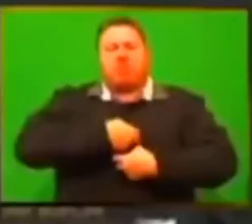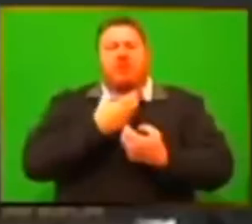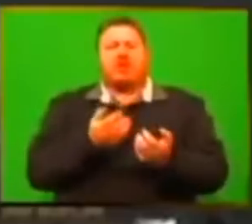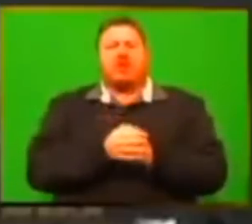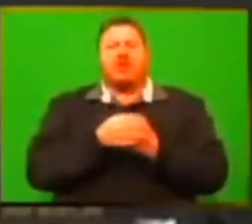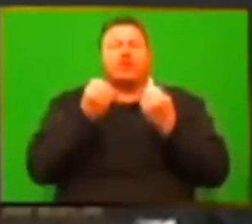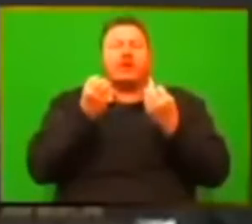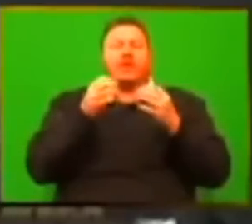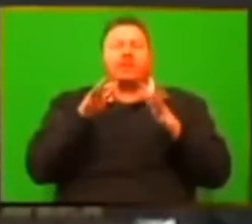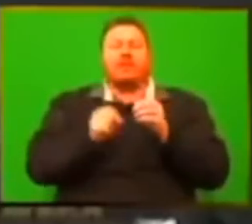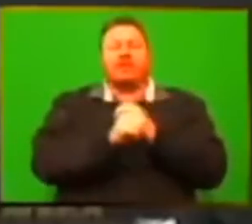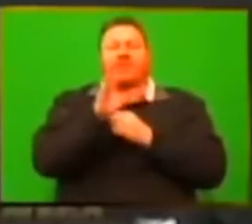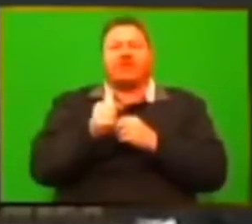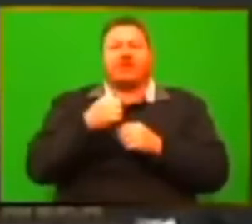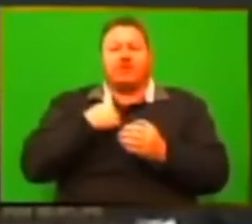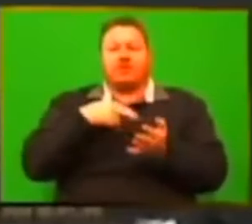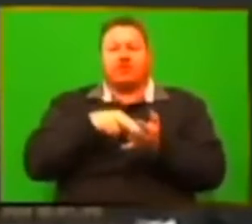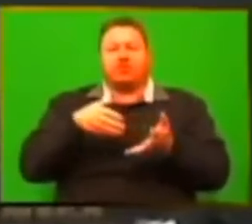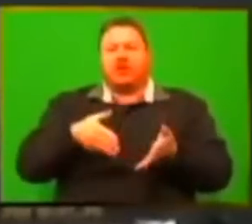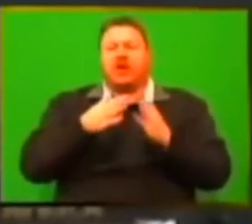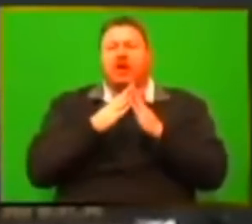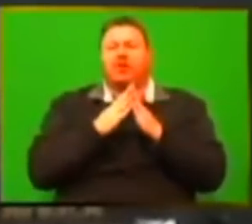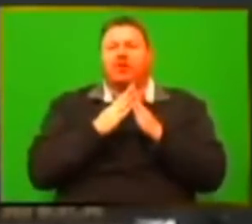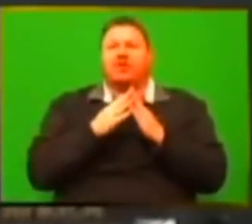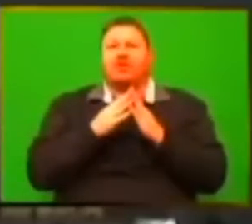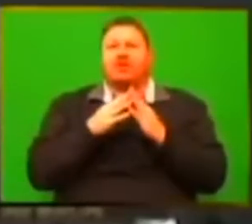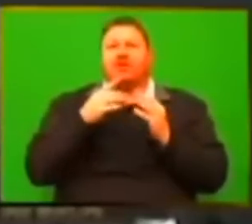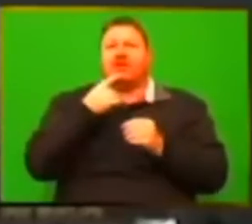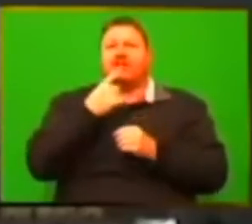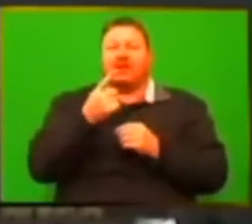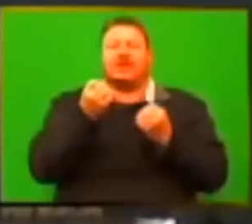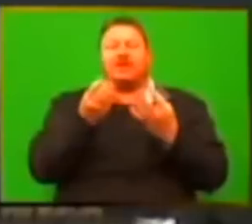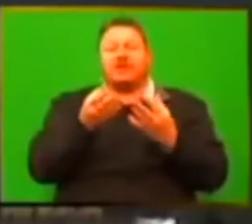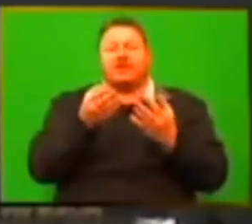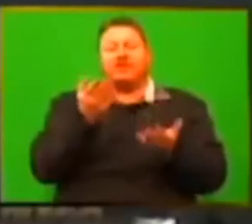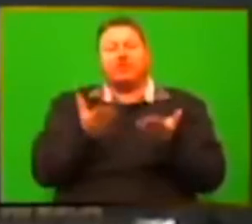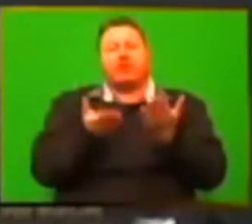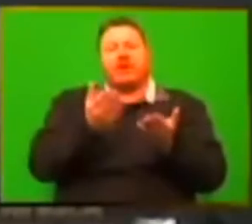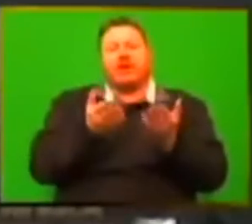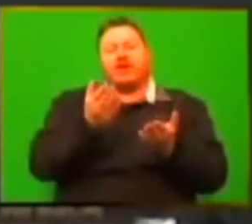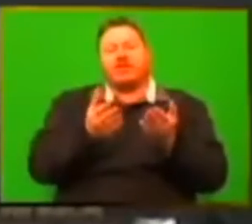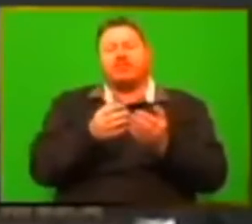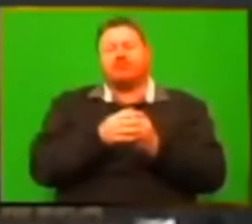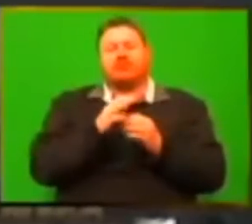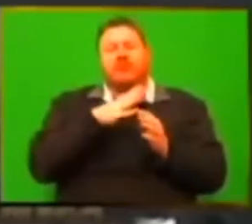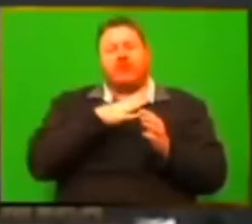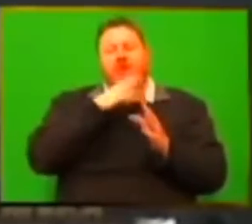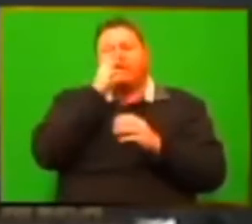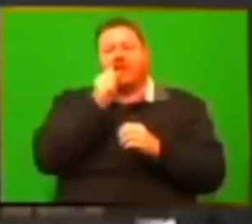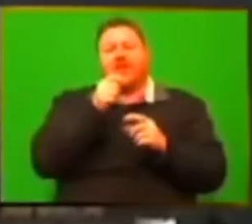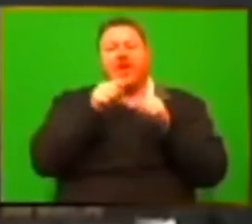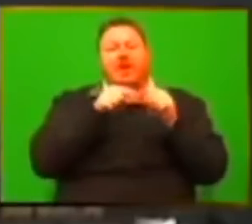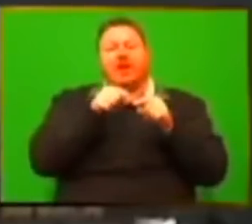people in South Africa, I stood here in this house and said we will give you the benefit of the doubt, believing that the allegations